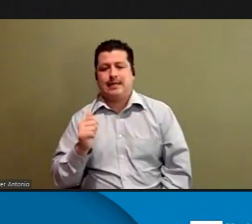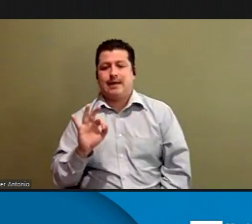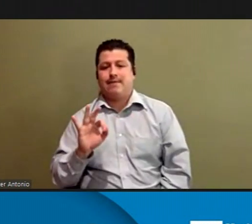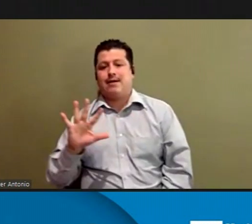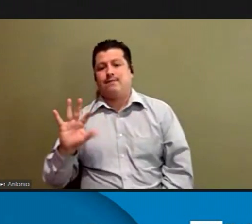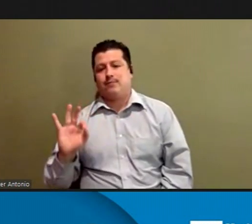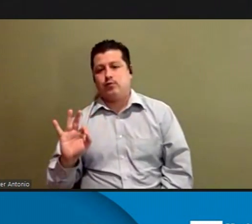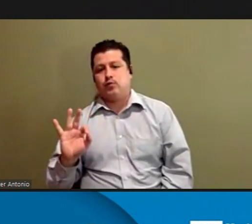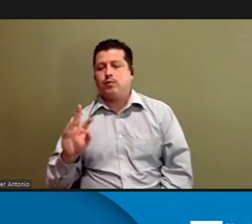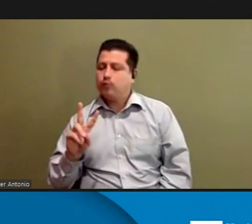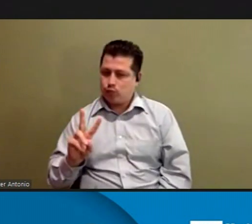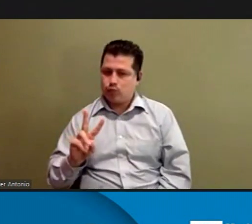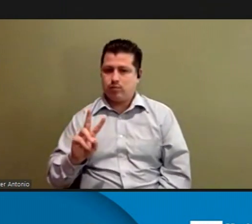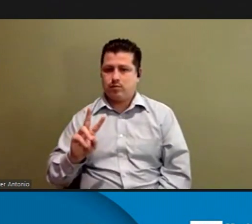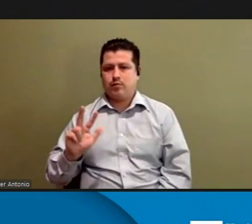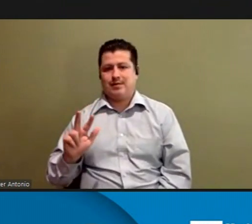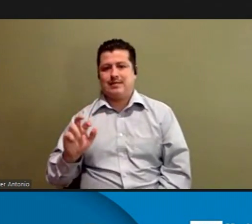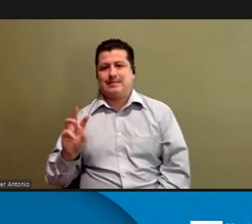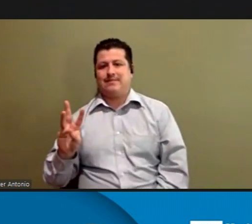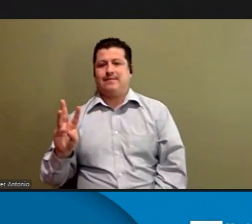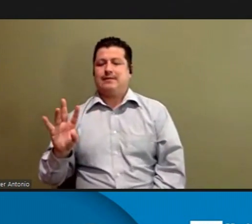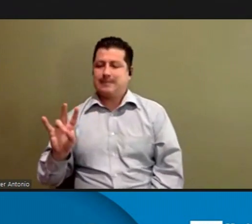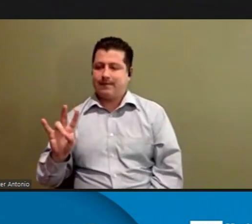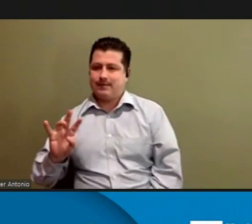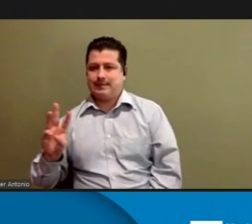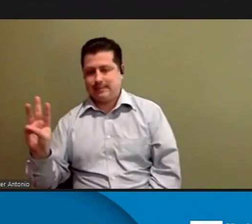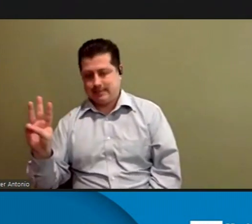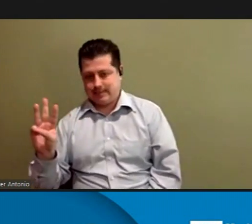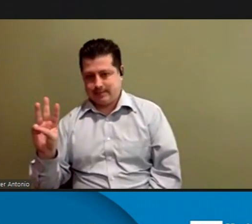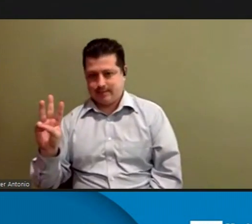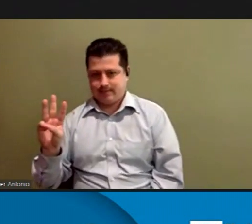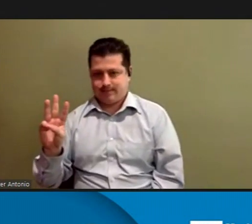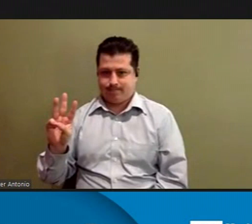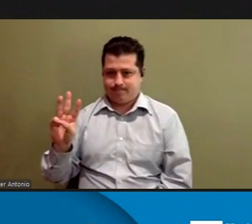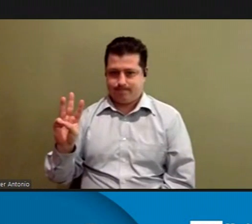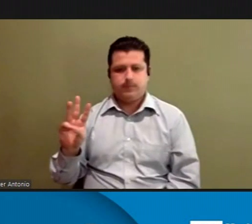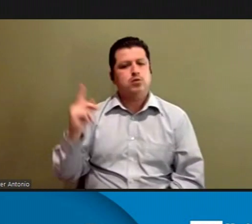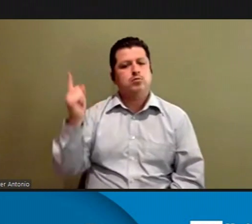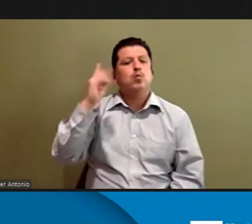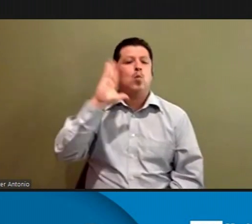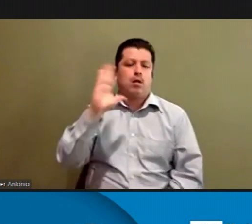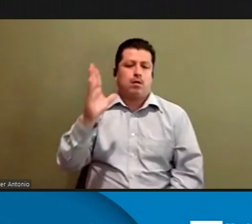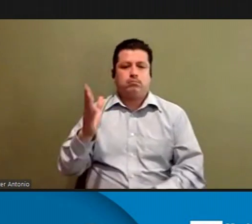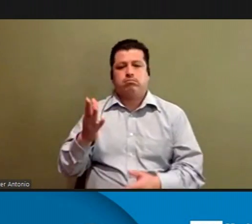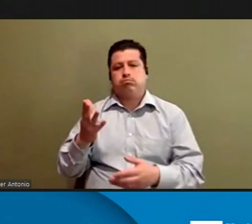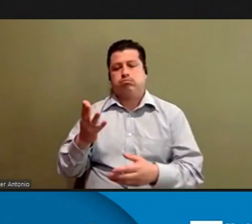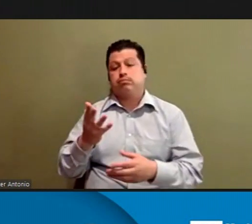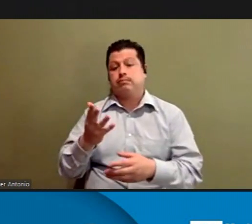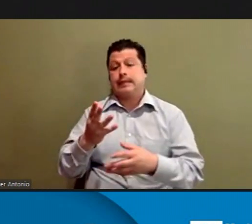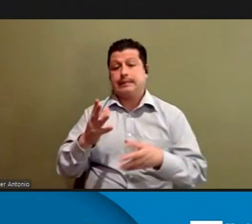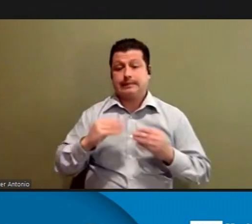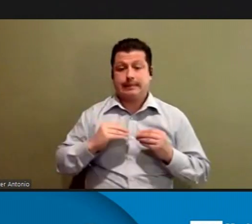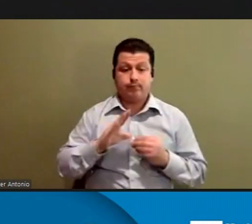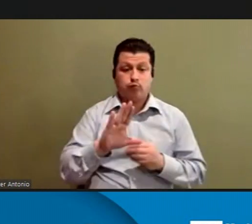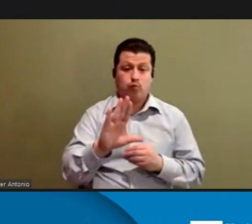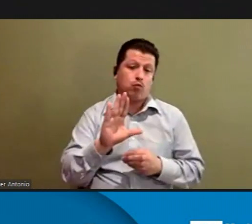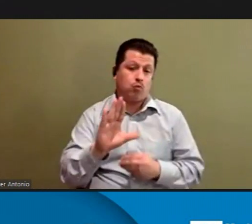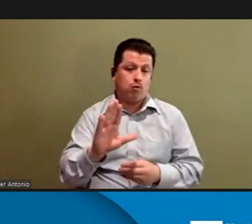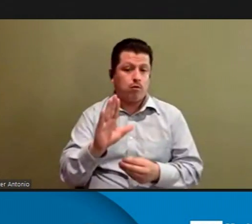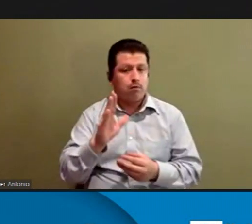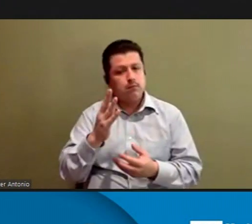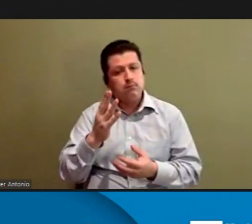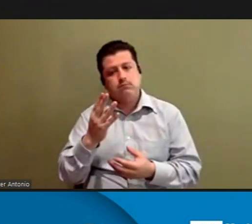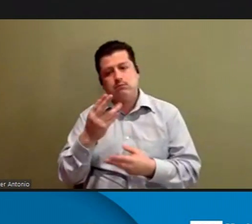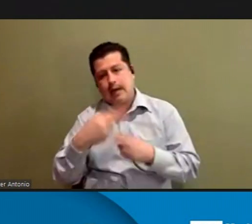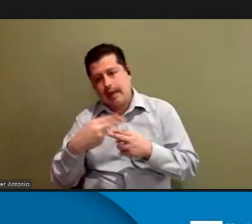310-952-1796. And someone from the city of Carson will take your name and your information and make sure that you get registered. It's